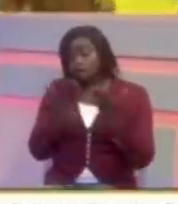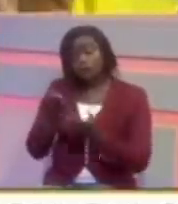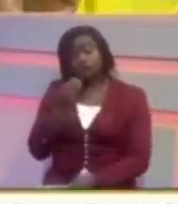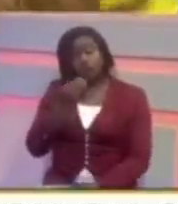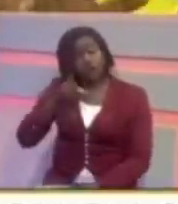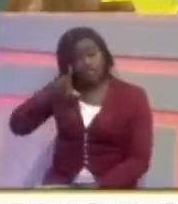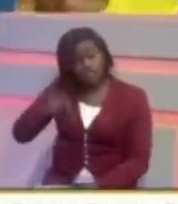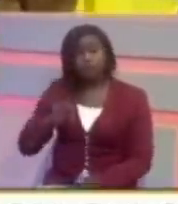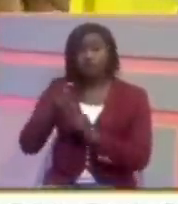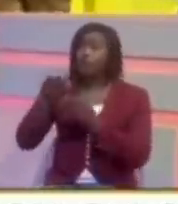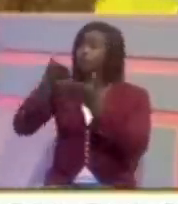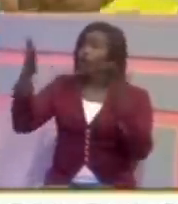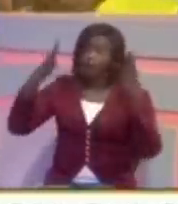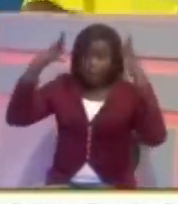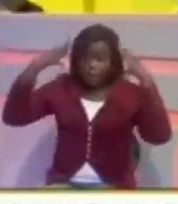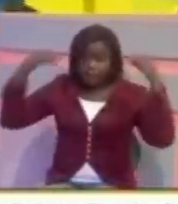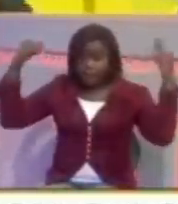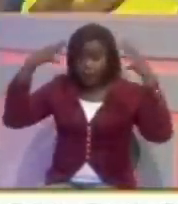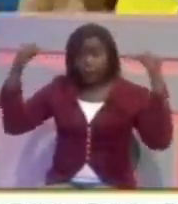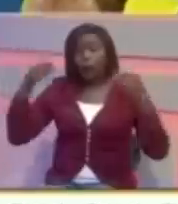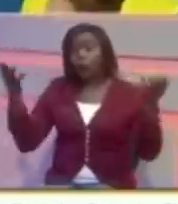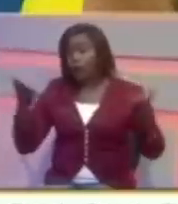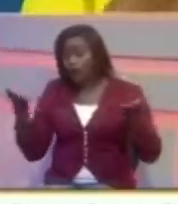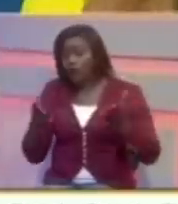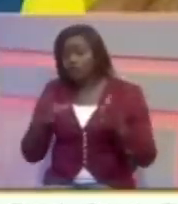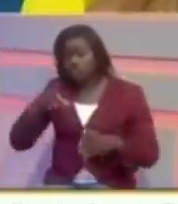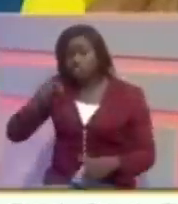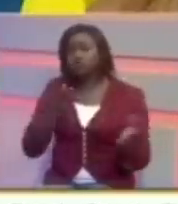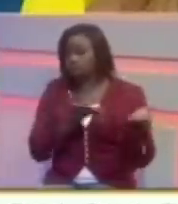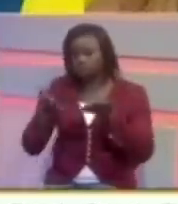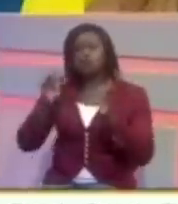from Mexico, from I don't know where. Too bad for you.